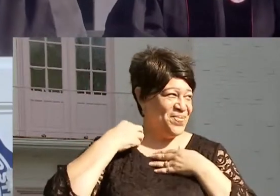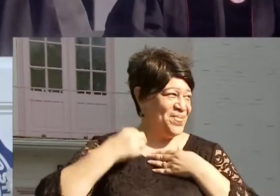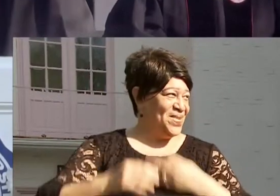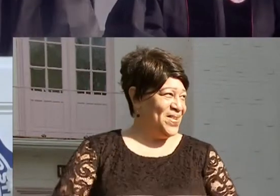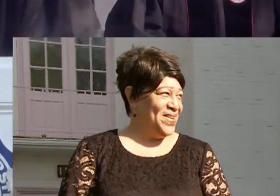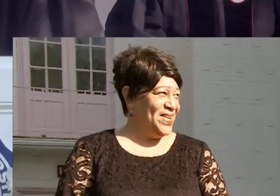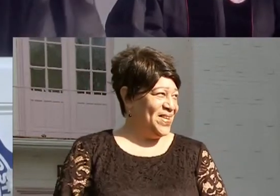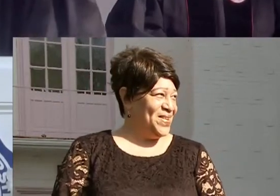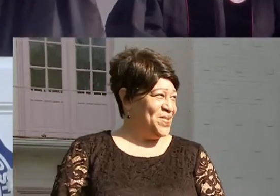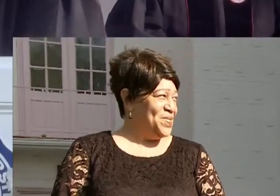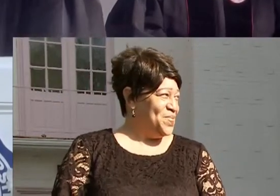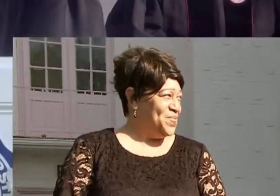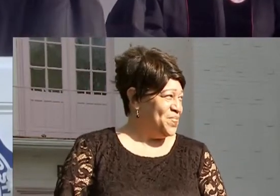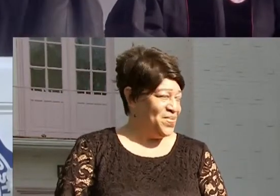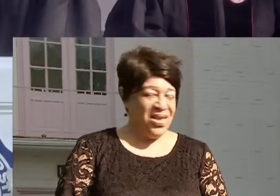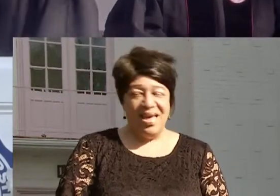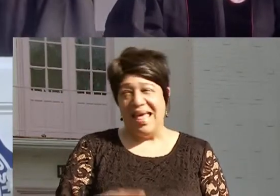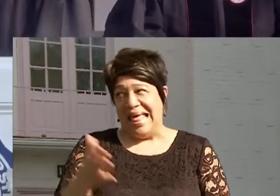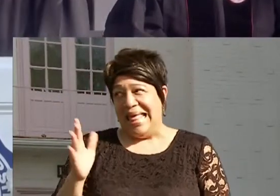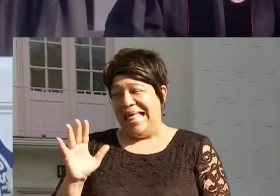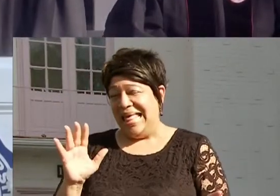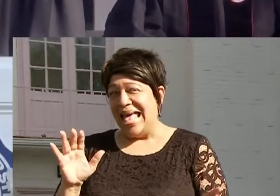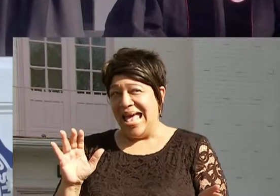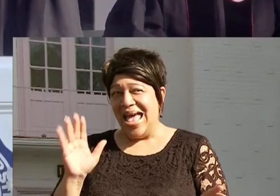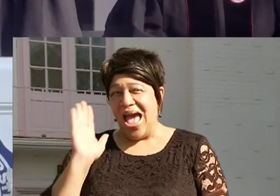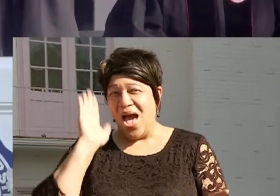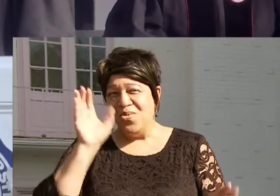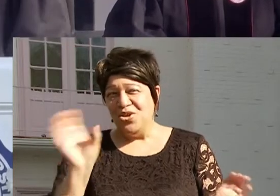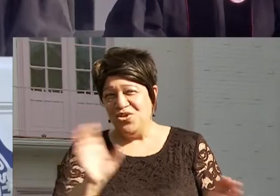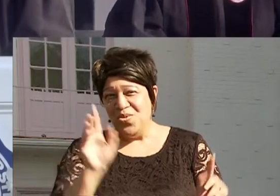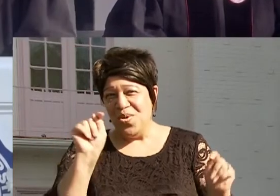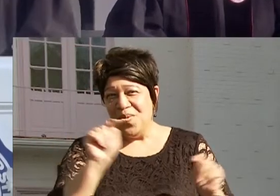I told John I wouldn't do it, but